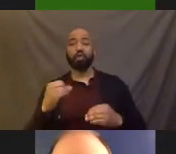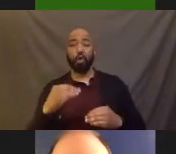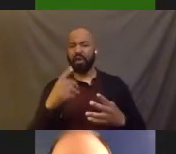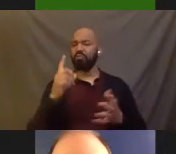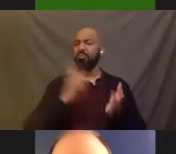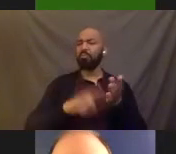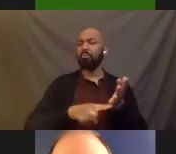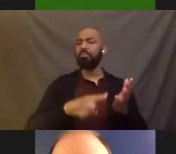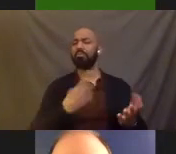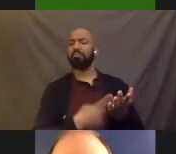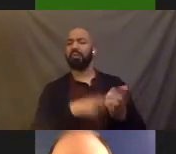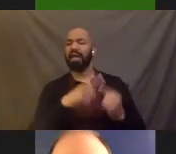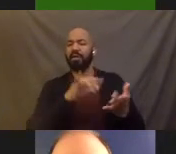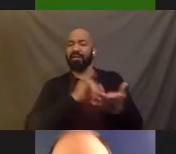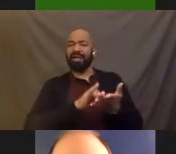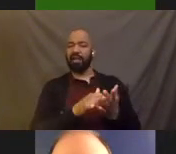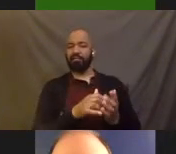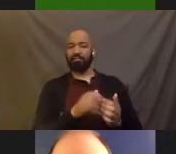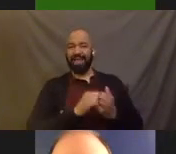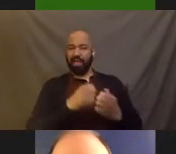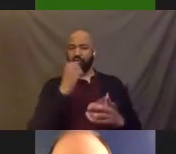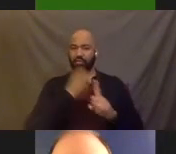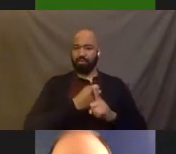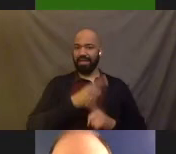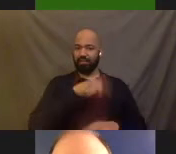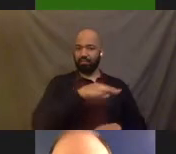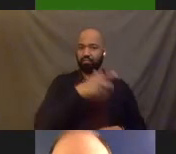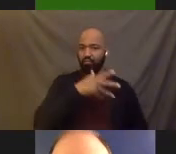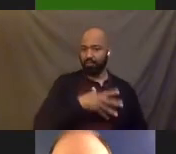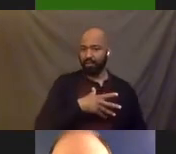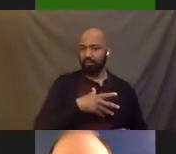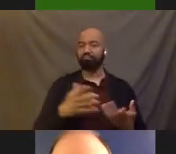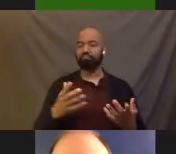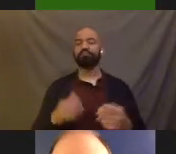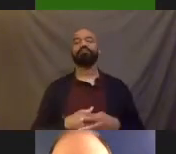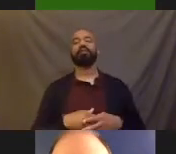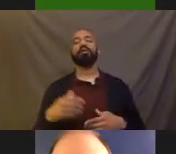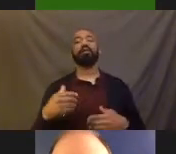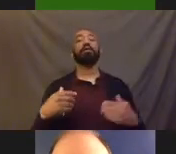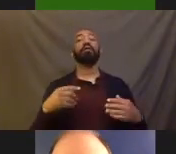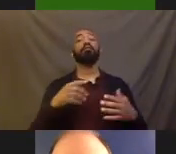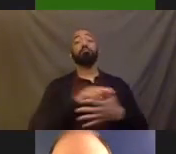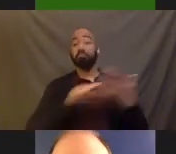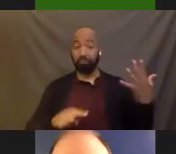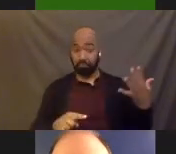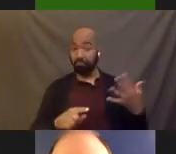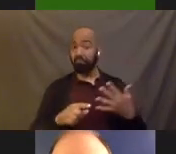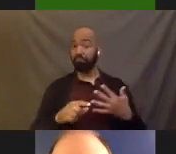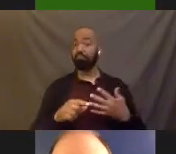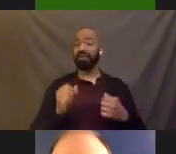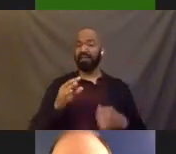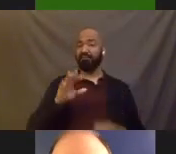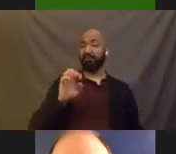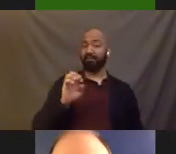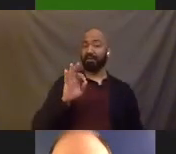All right, so how effective are these vaccines? This is the preliminary information. It has shifted